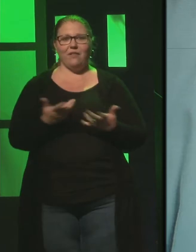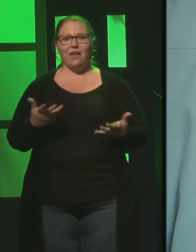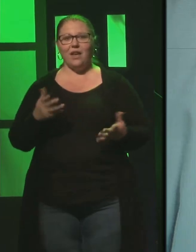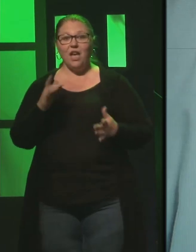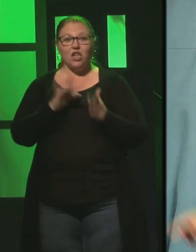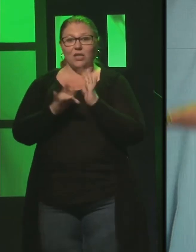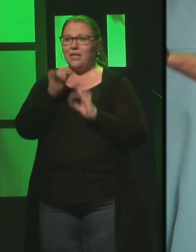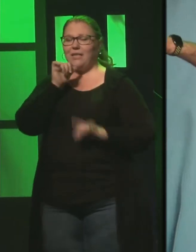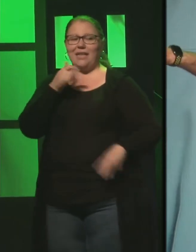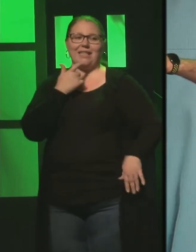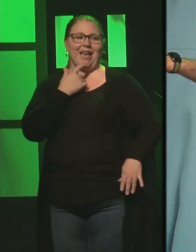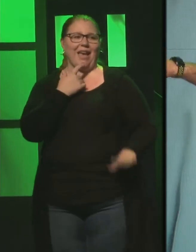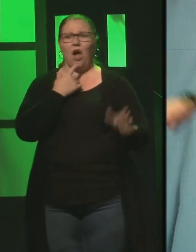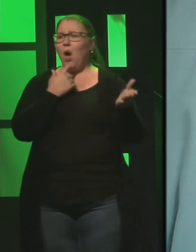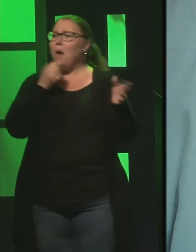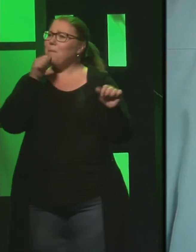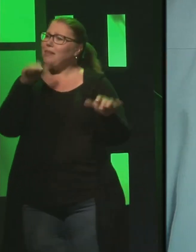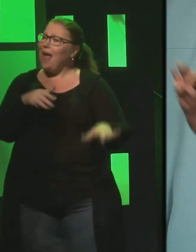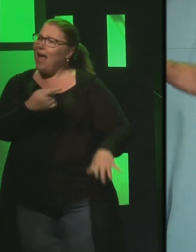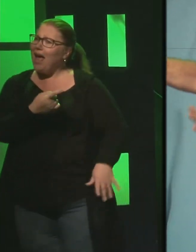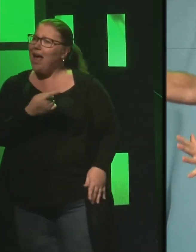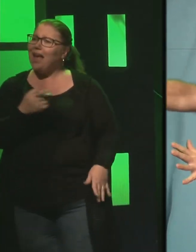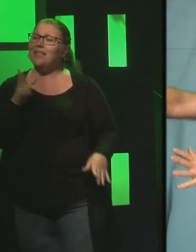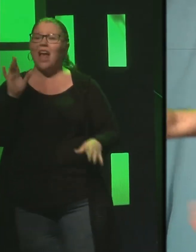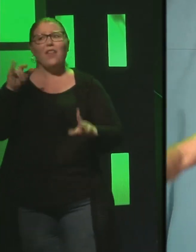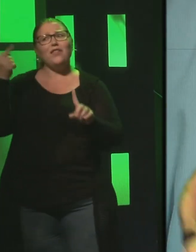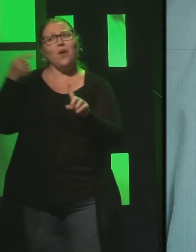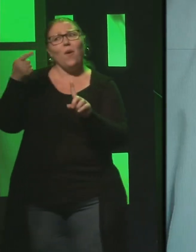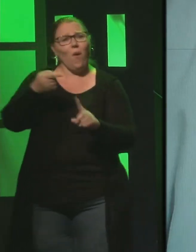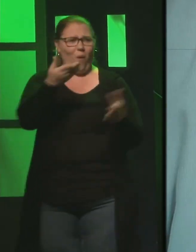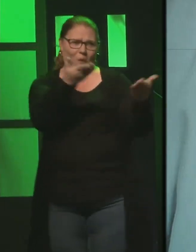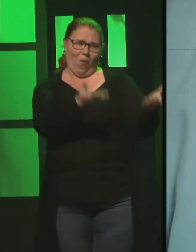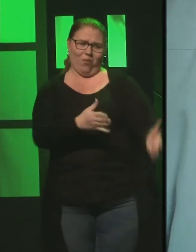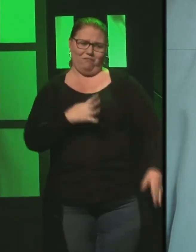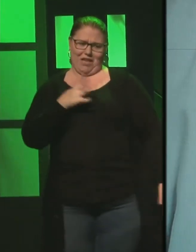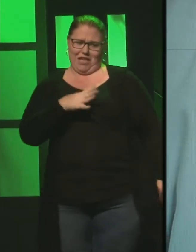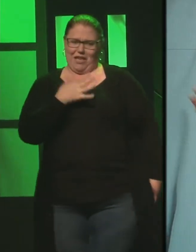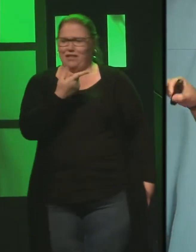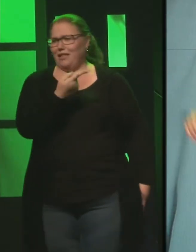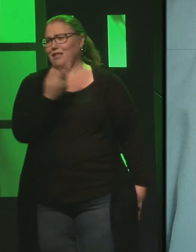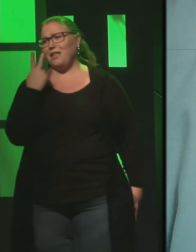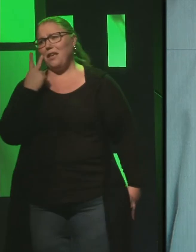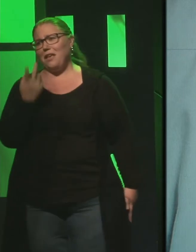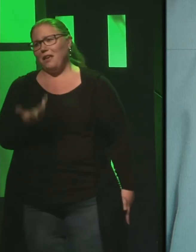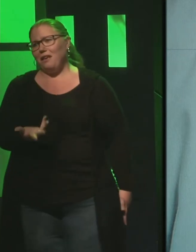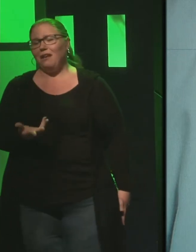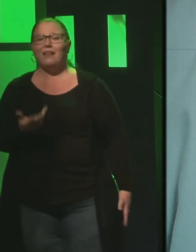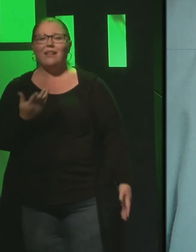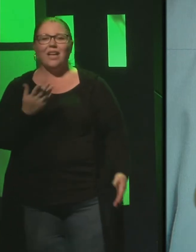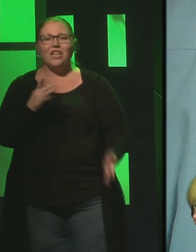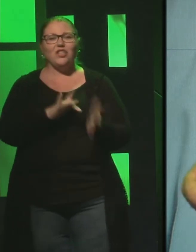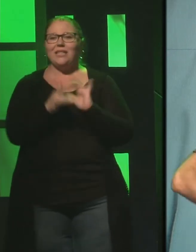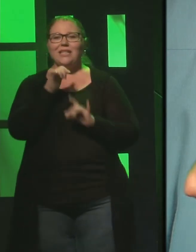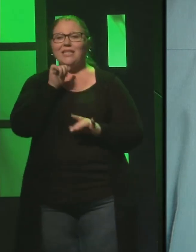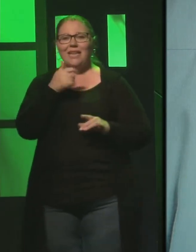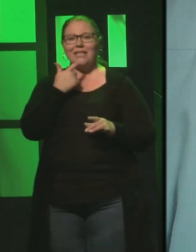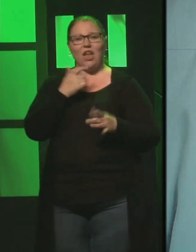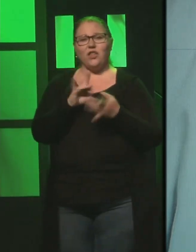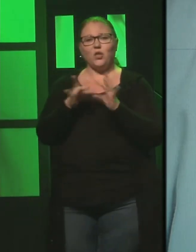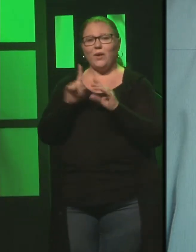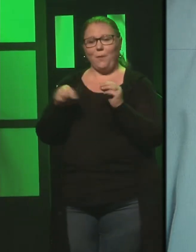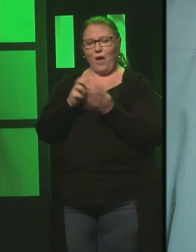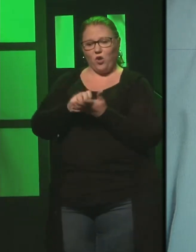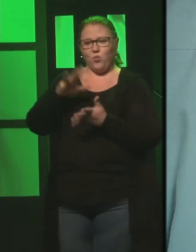look at them and say, look at how blessed they are. That's what we got to go for. Jesus didn't tell stories about a rich person coming